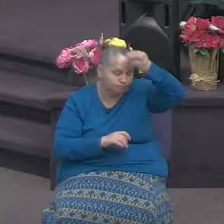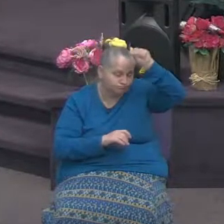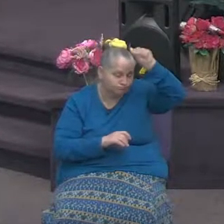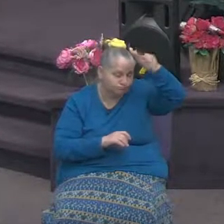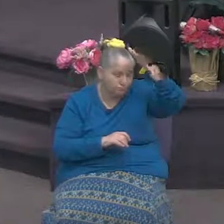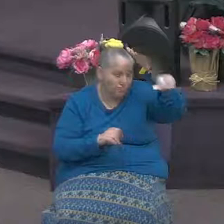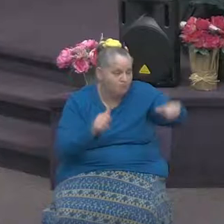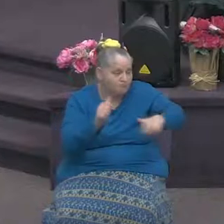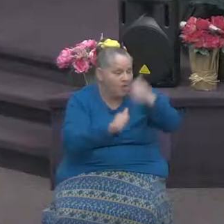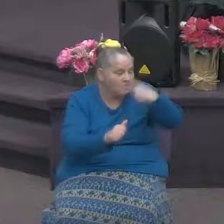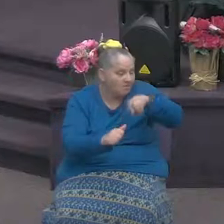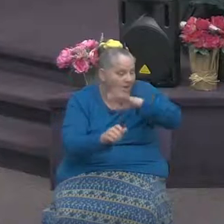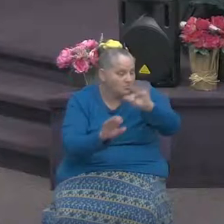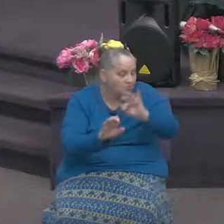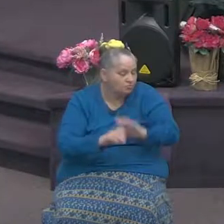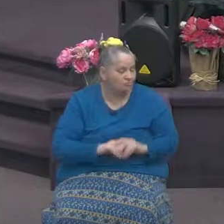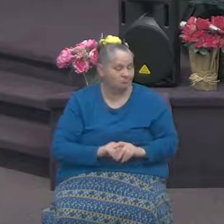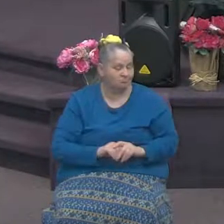which most of us do.